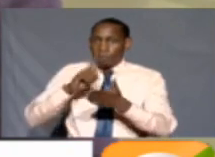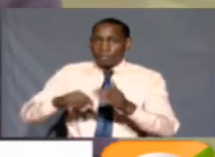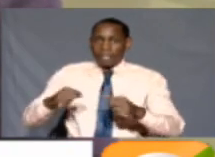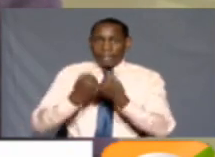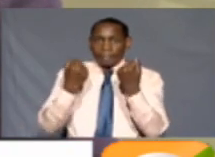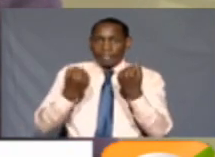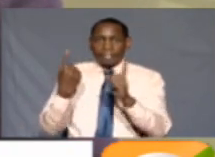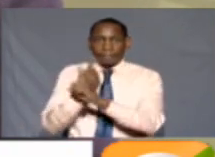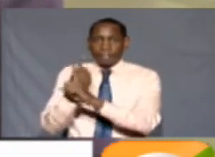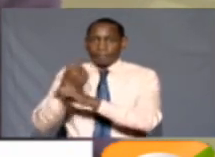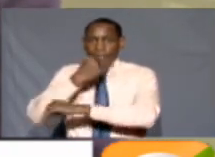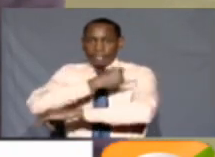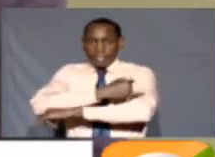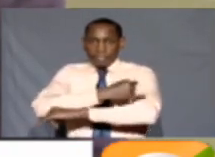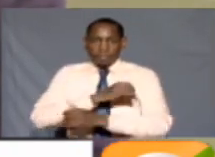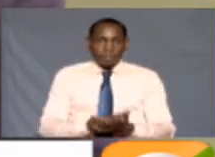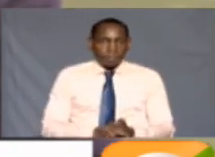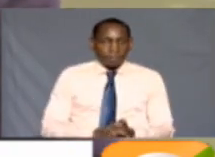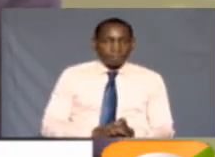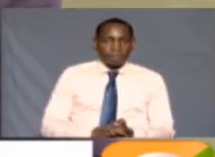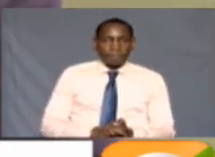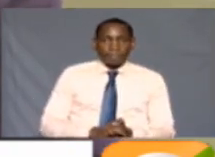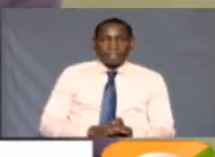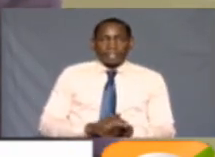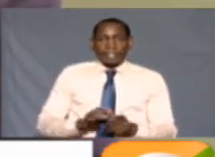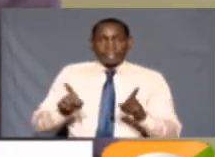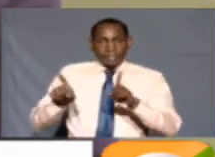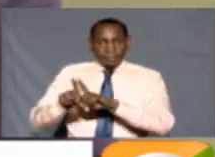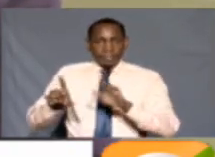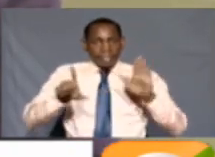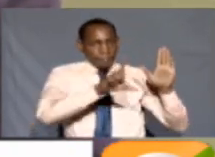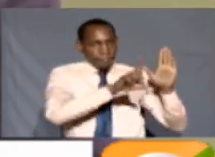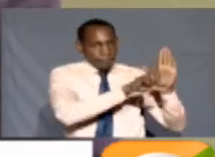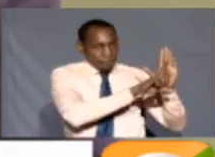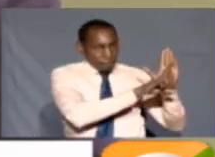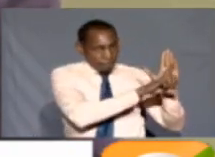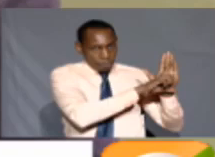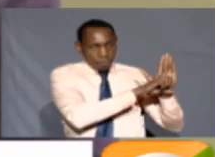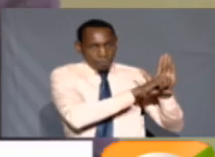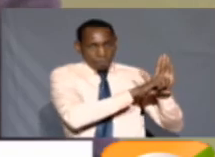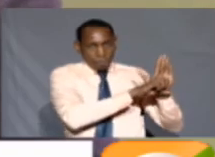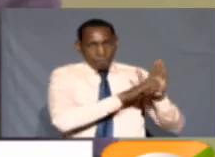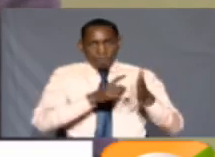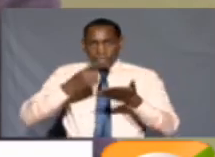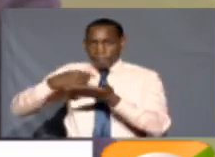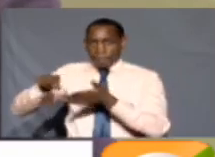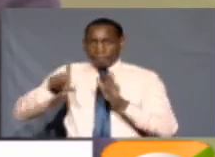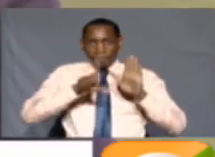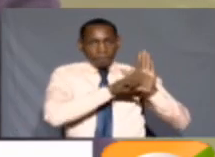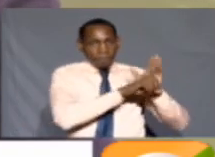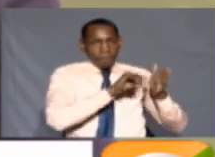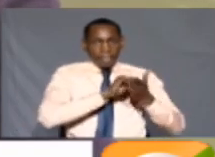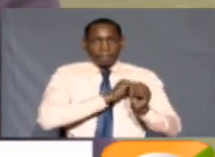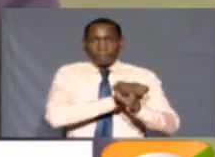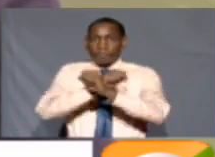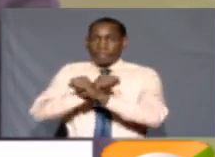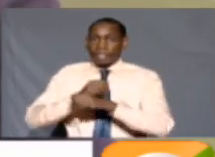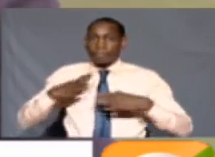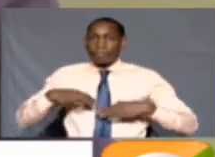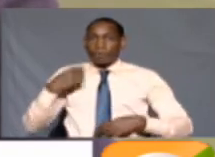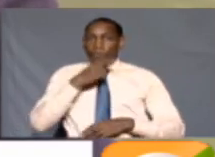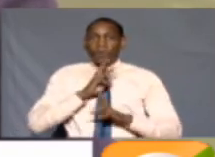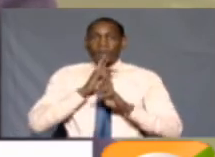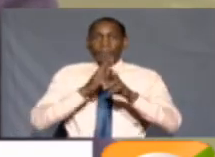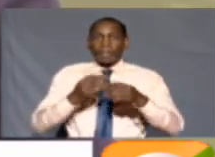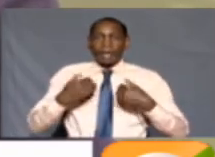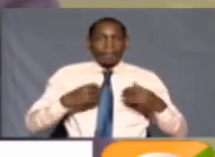this institution. All right. I think the other bit is the laws. We need to enact laws that comprehensively protect whistleblowers. We have